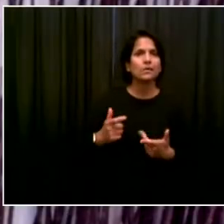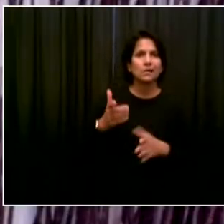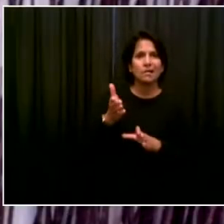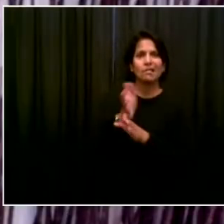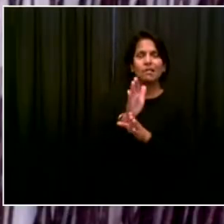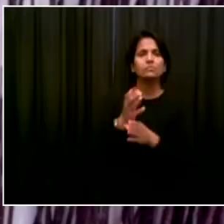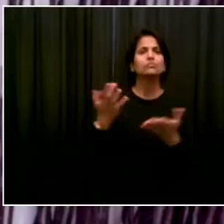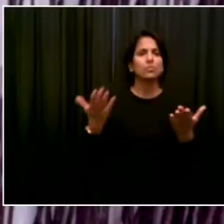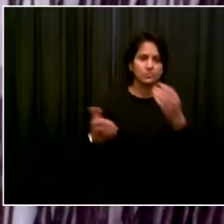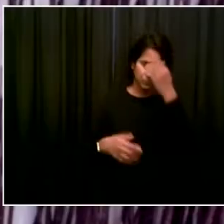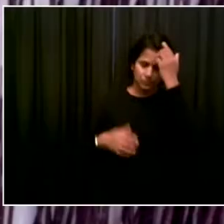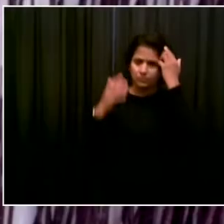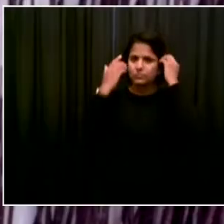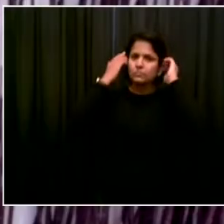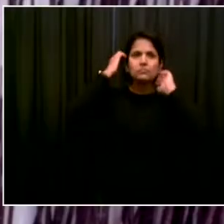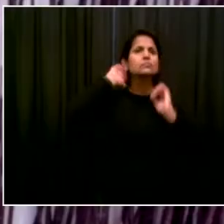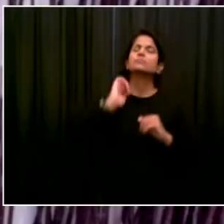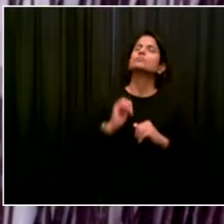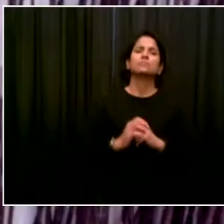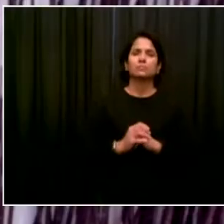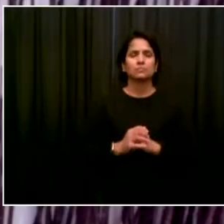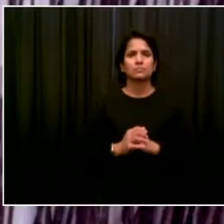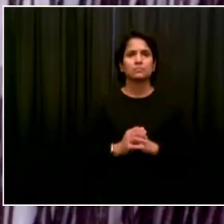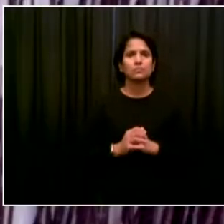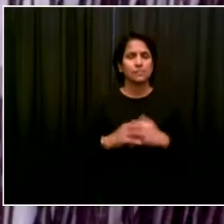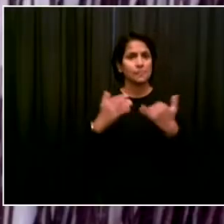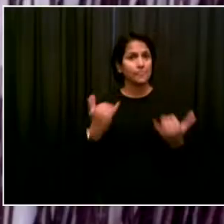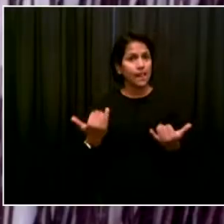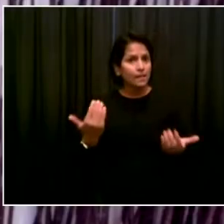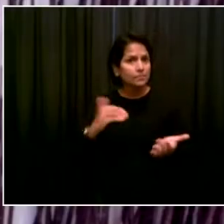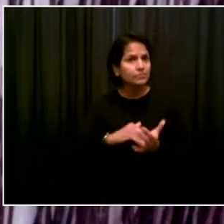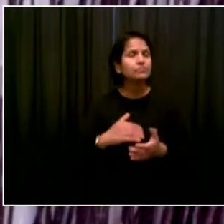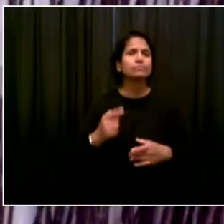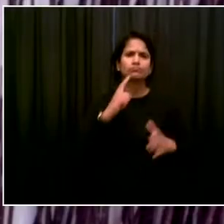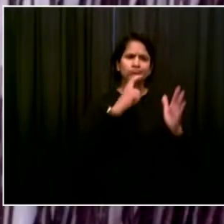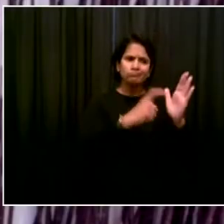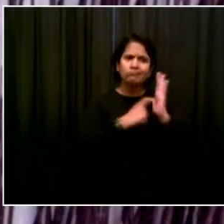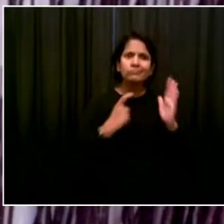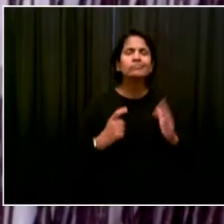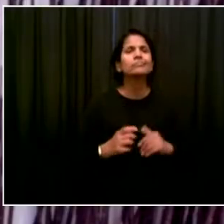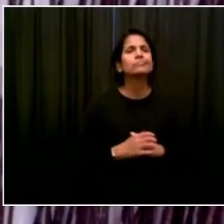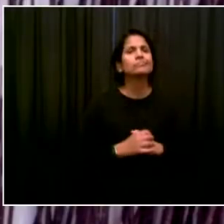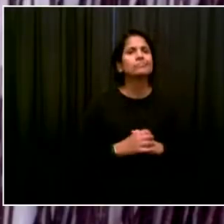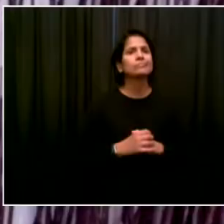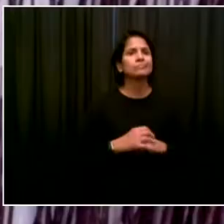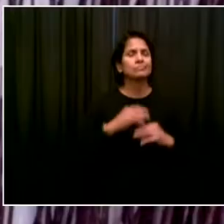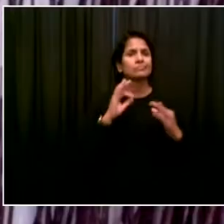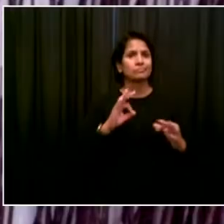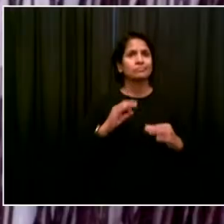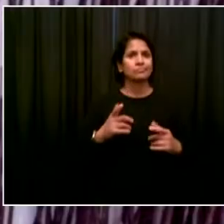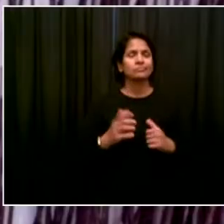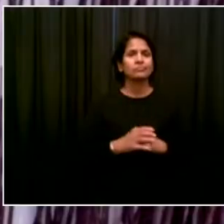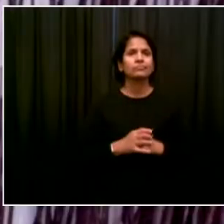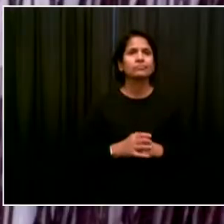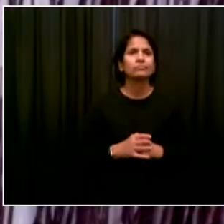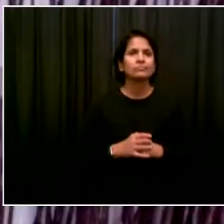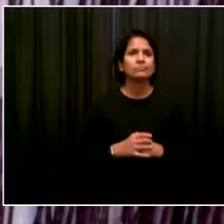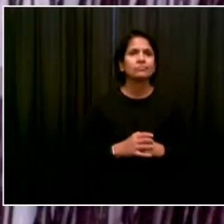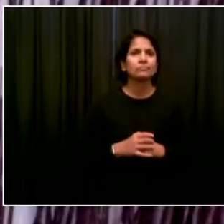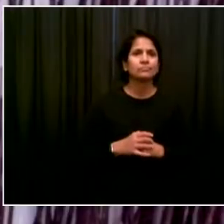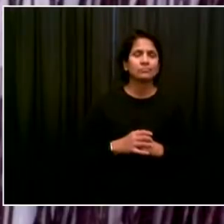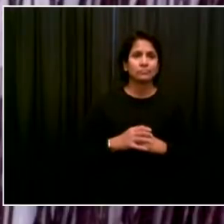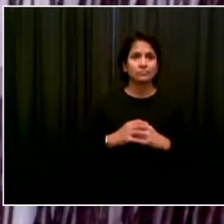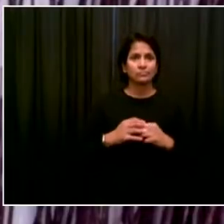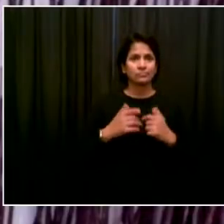those agencies. And now we're going to have that kind of benefit across city government. And it really is huge. This will protect